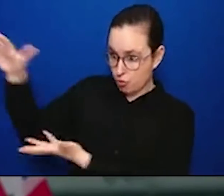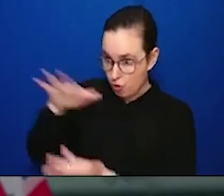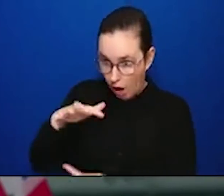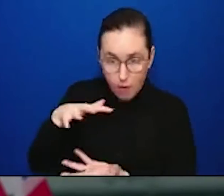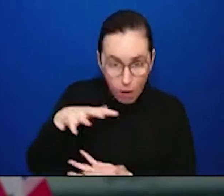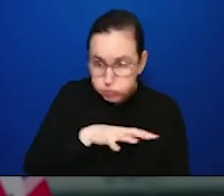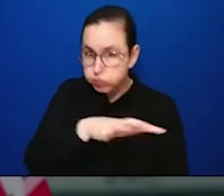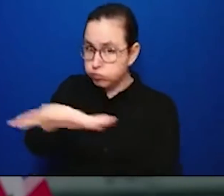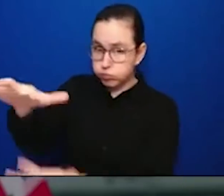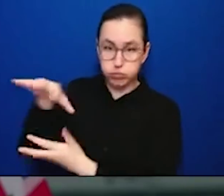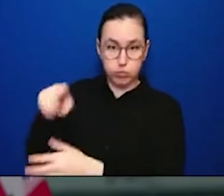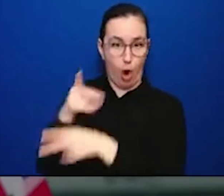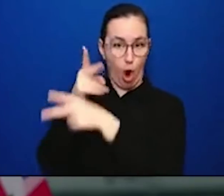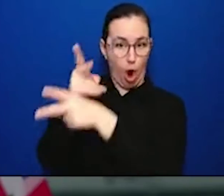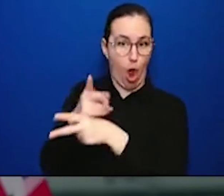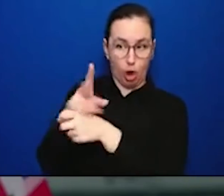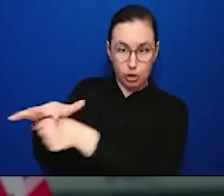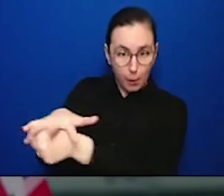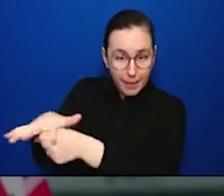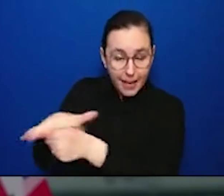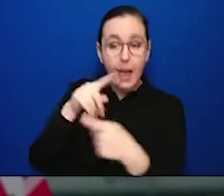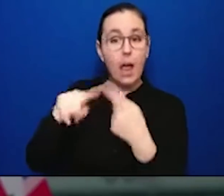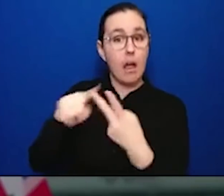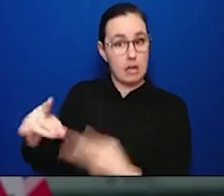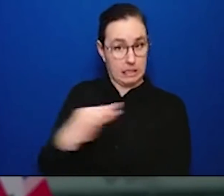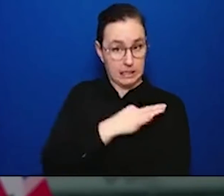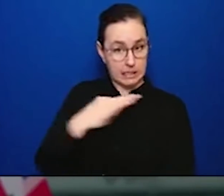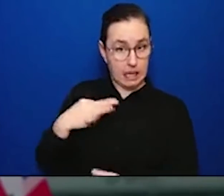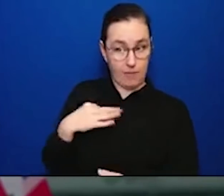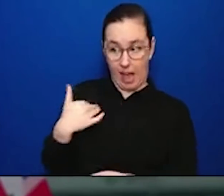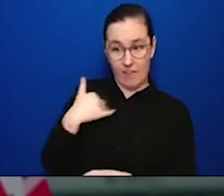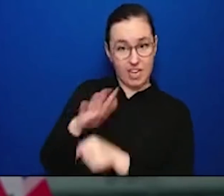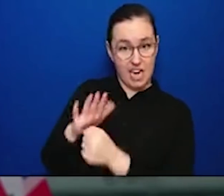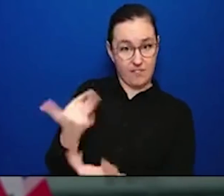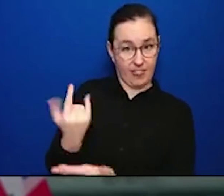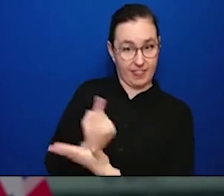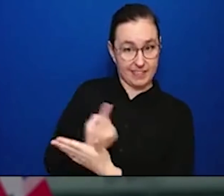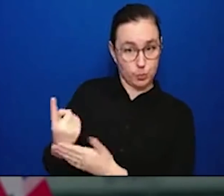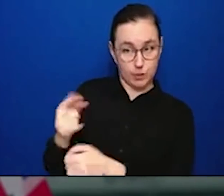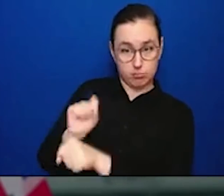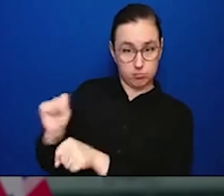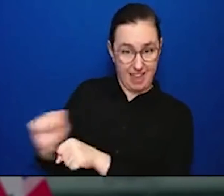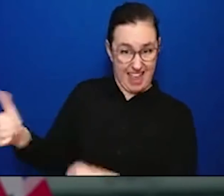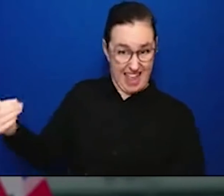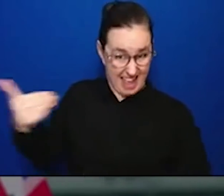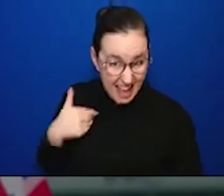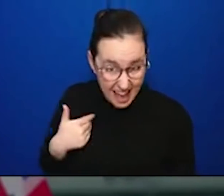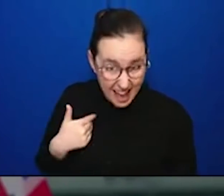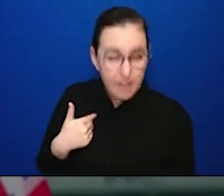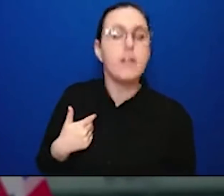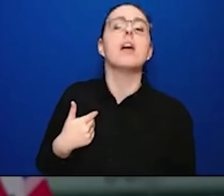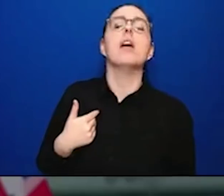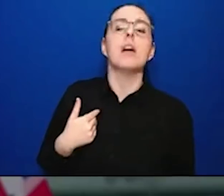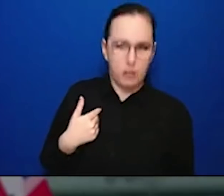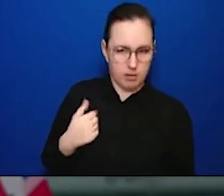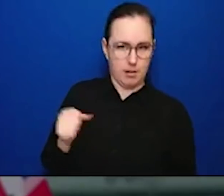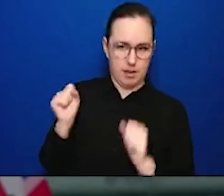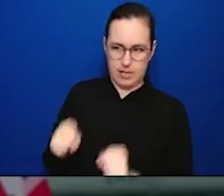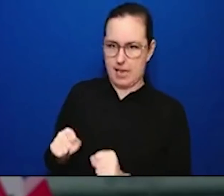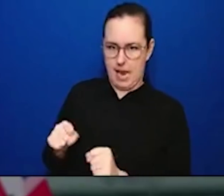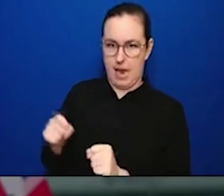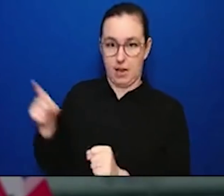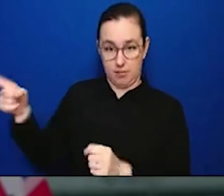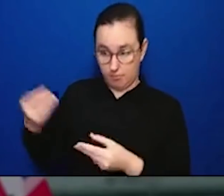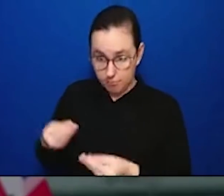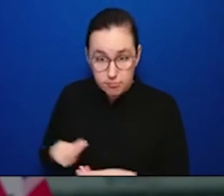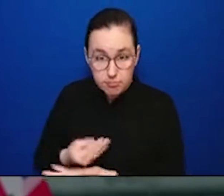as staffing allows in this coming week. This will be in place this week as these are being distributed to long-term care homes, and